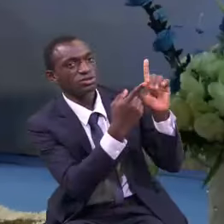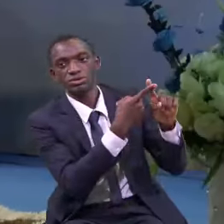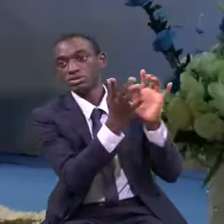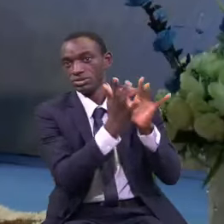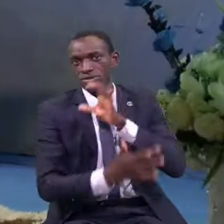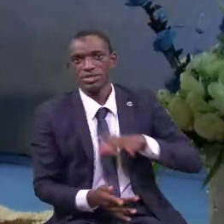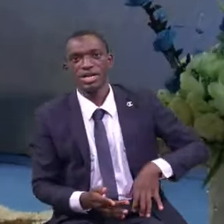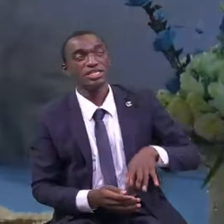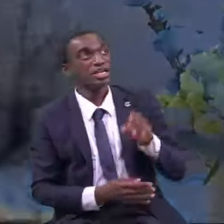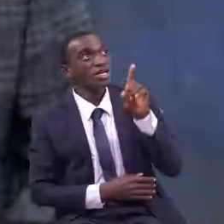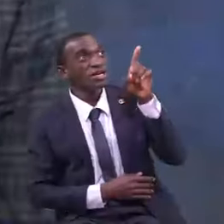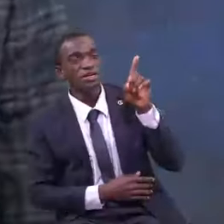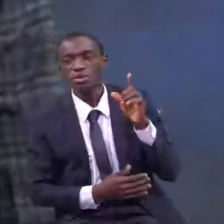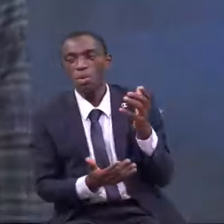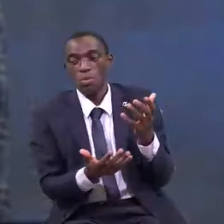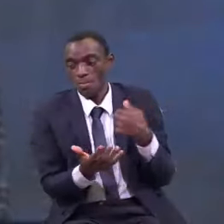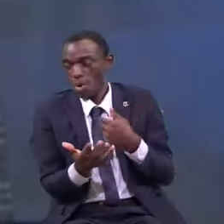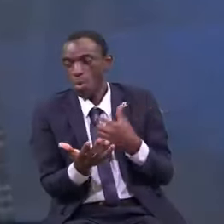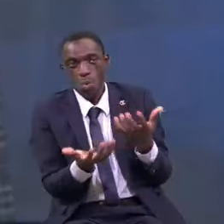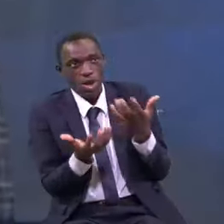will be healed.